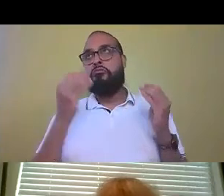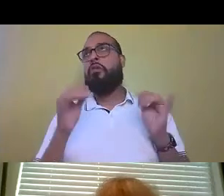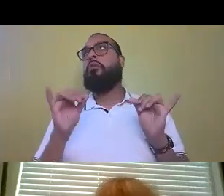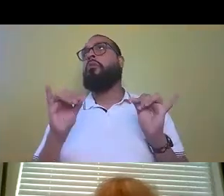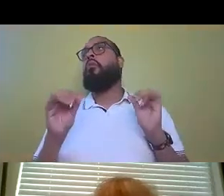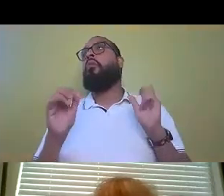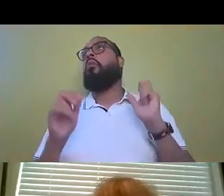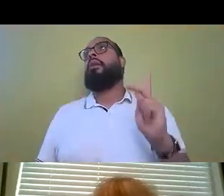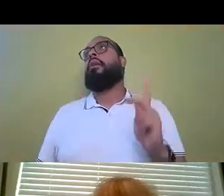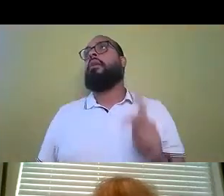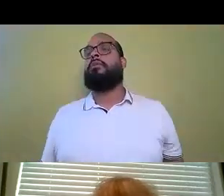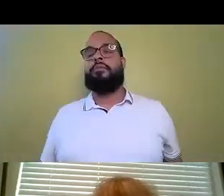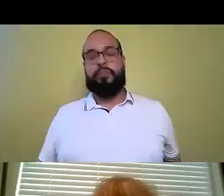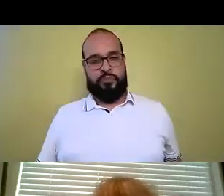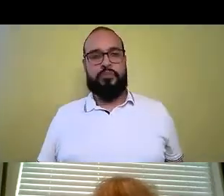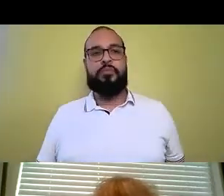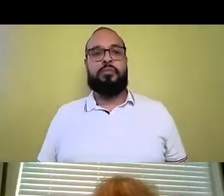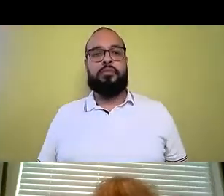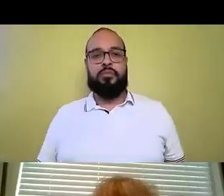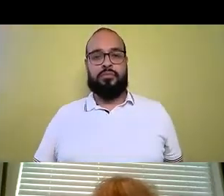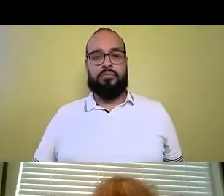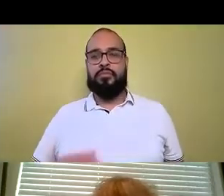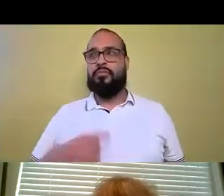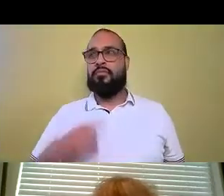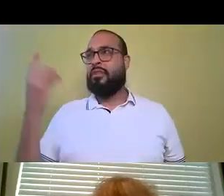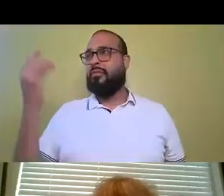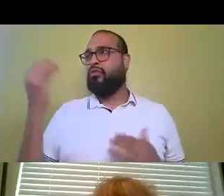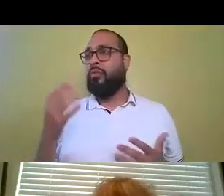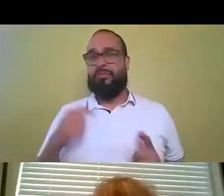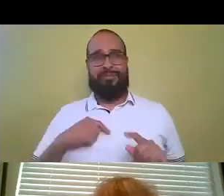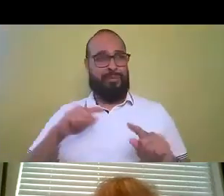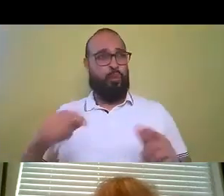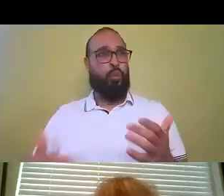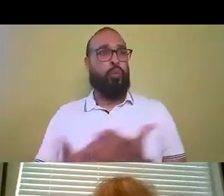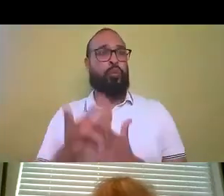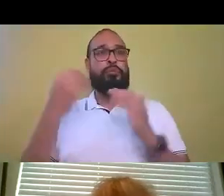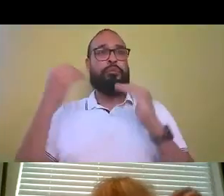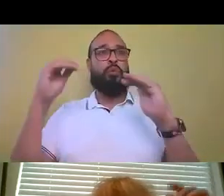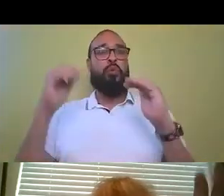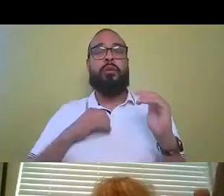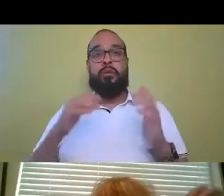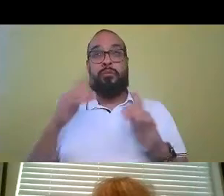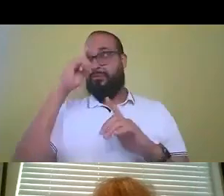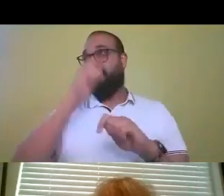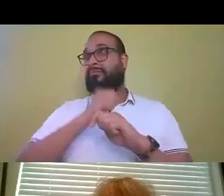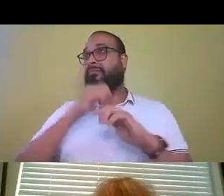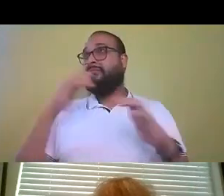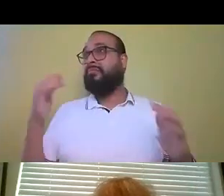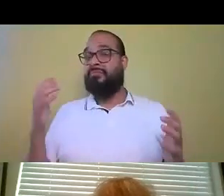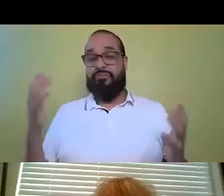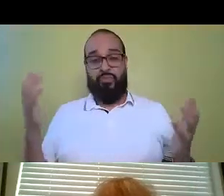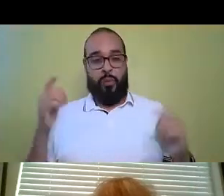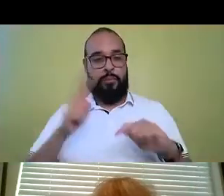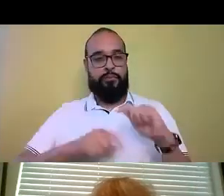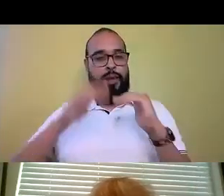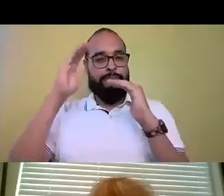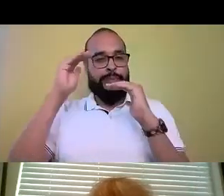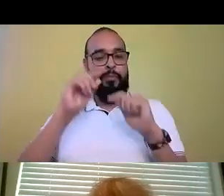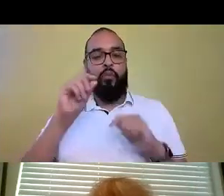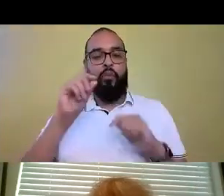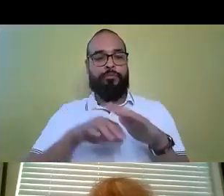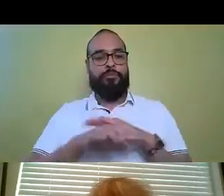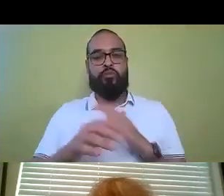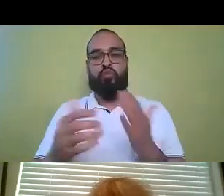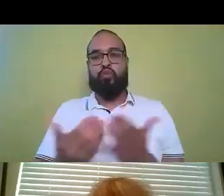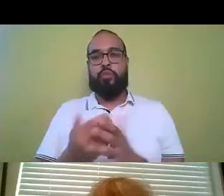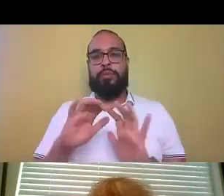be? I've just been told we're going to a new store, or we're going to into a new classroom because our teacher